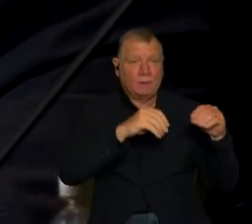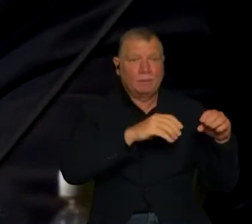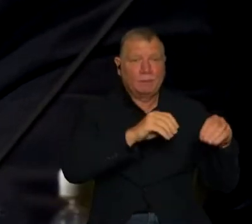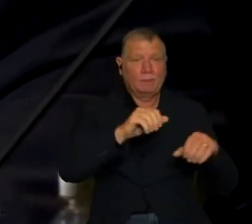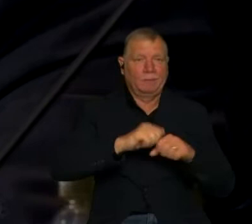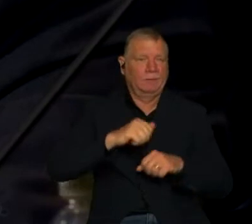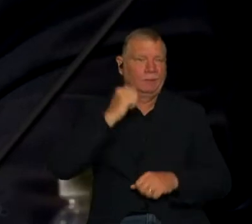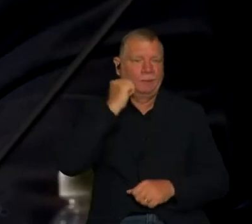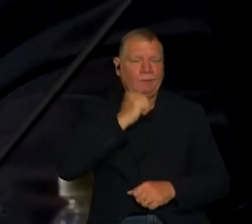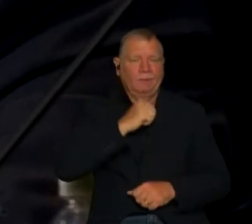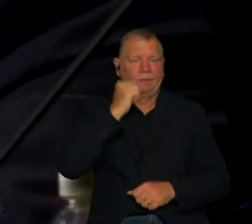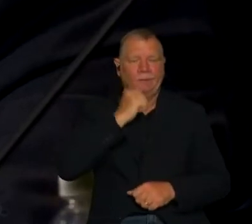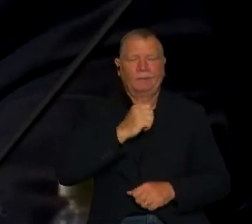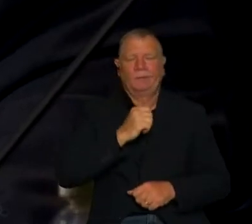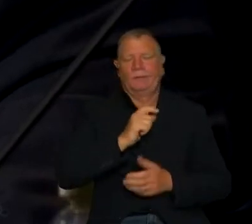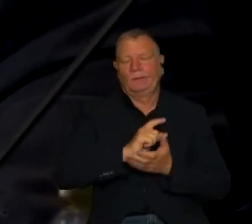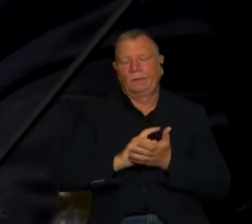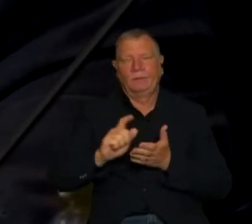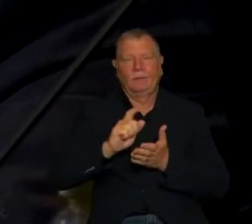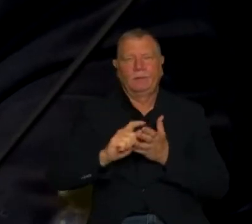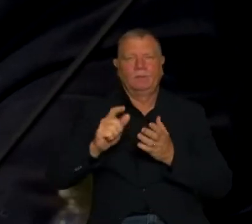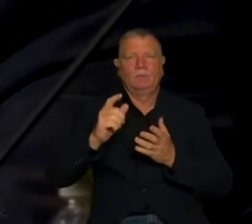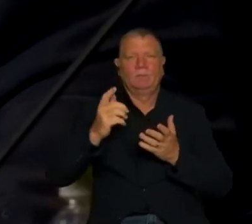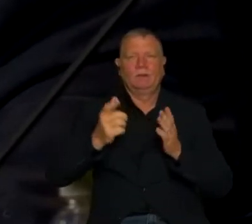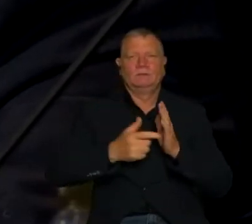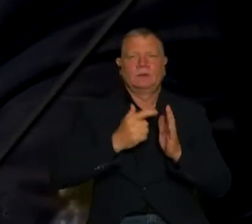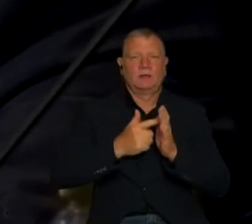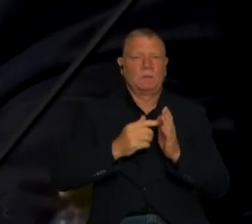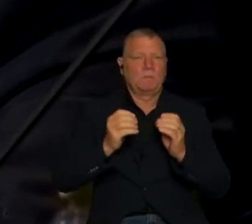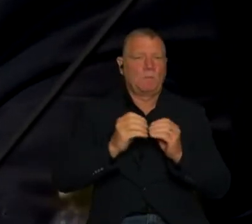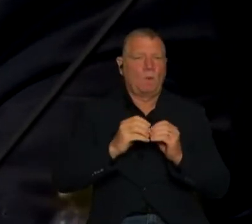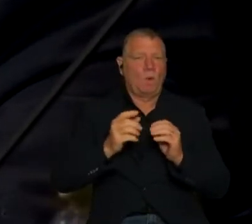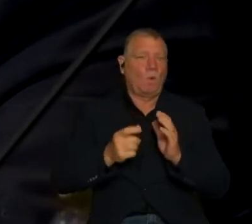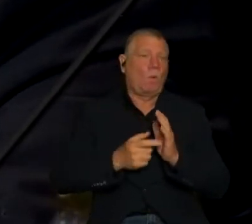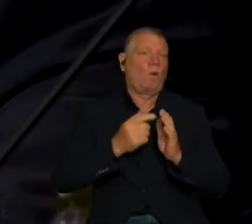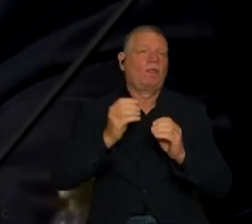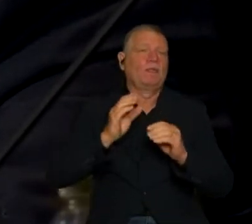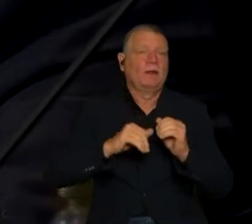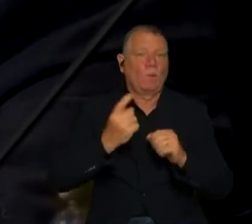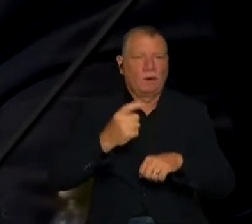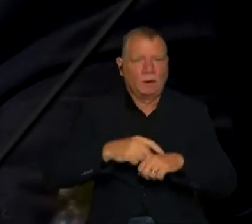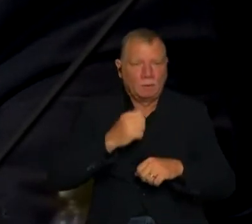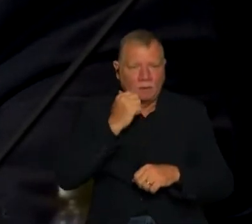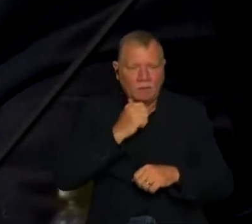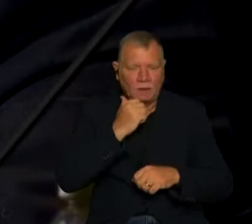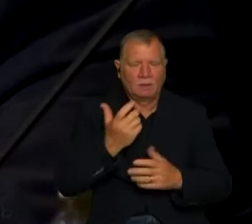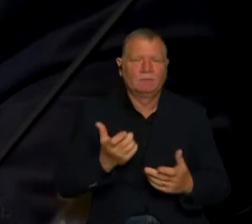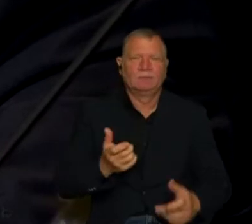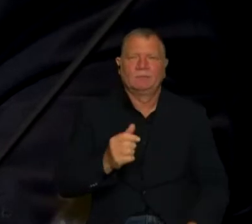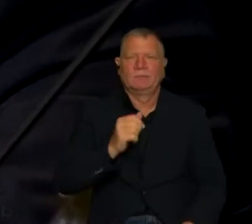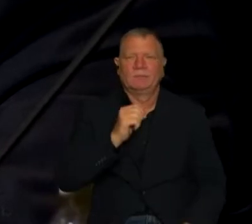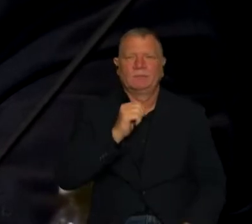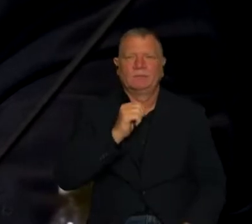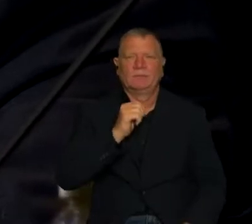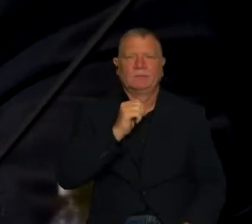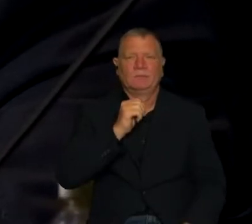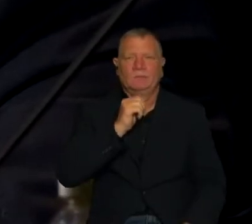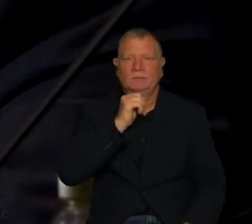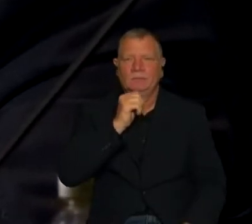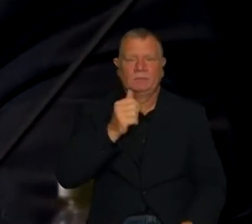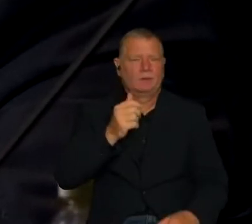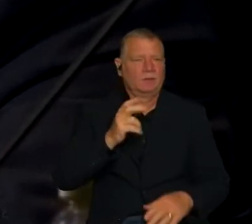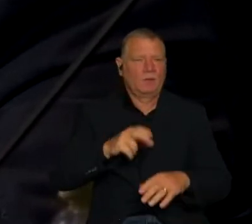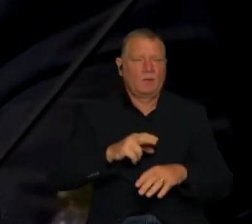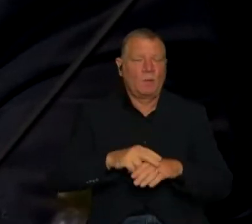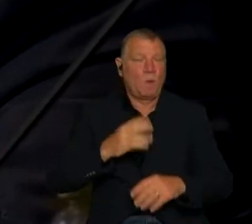on a daily, weekly basis, sometimes more than once a day, that's not normal. And the reason